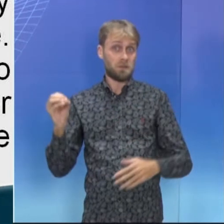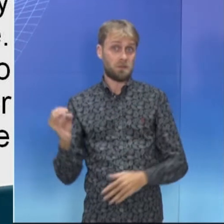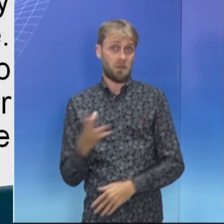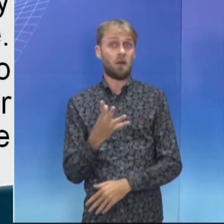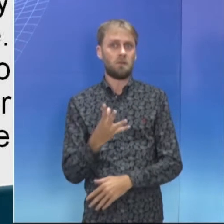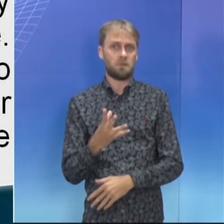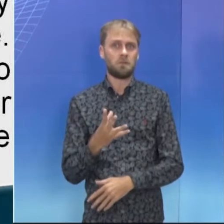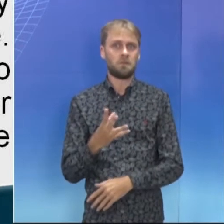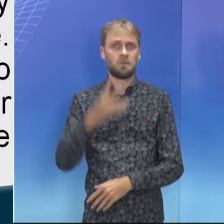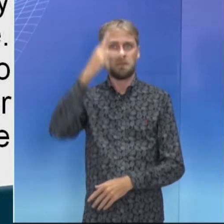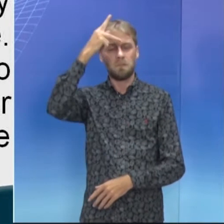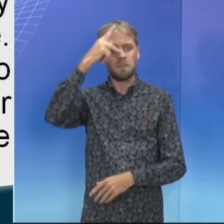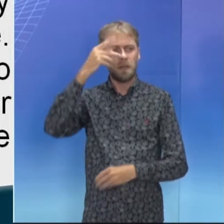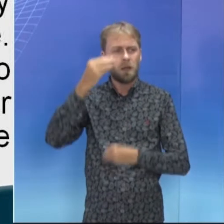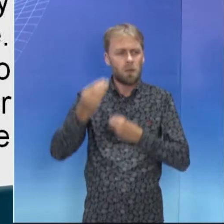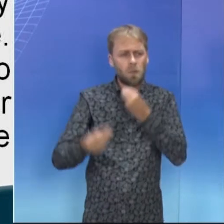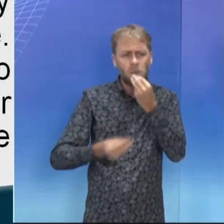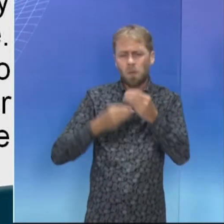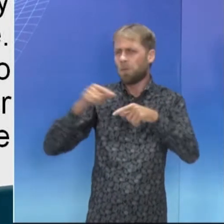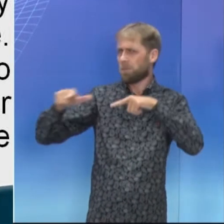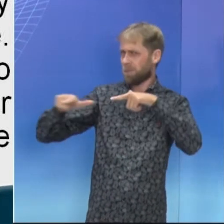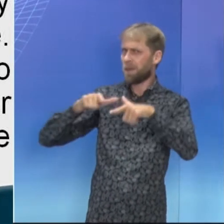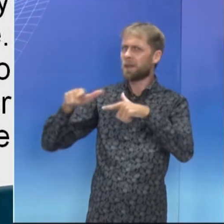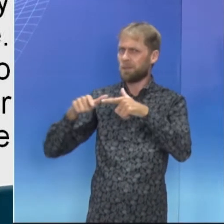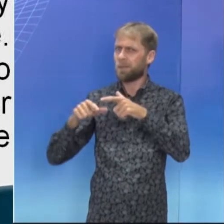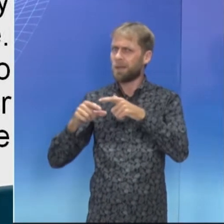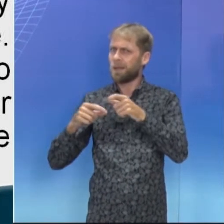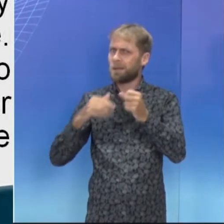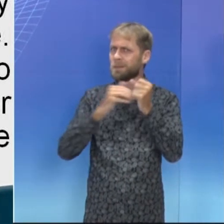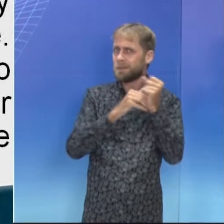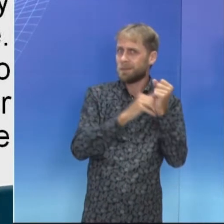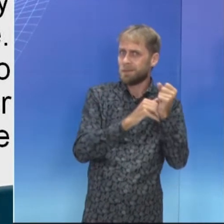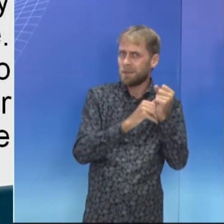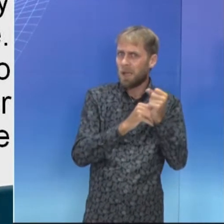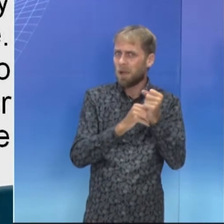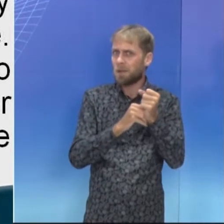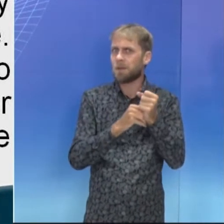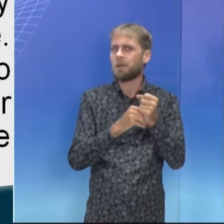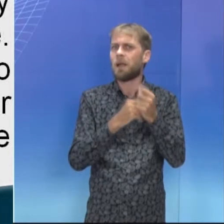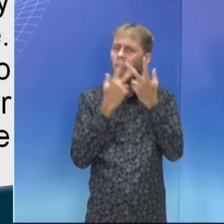harnessing the talents of Xbox generation.